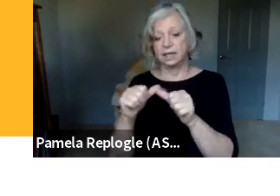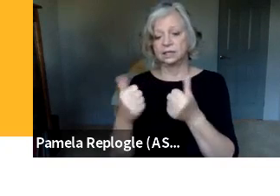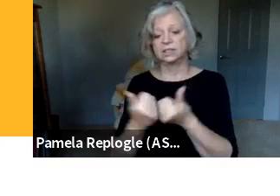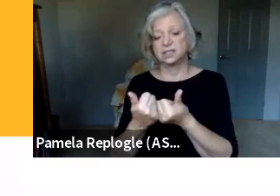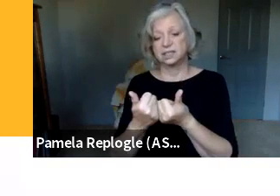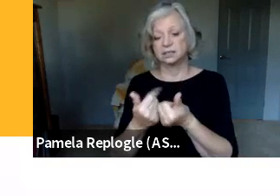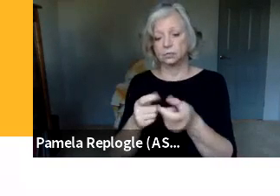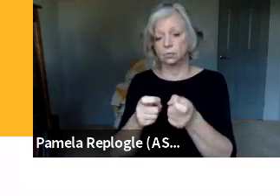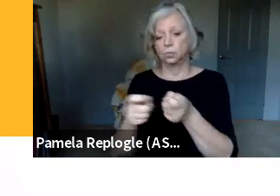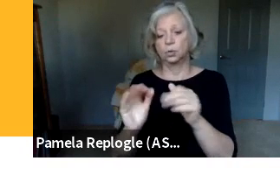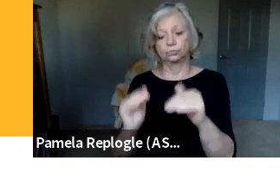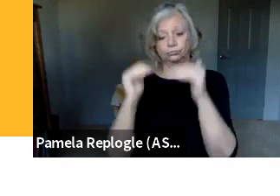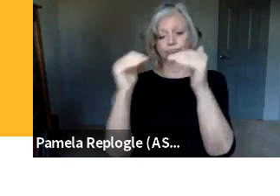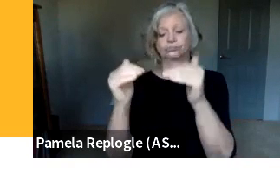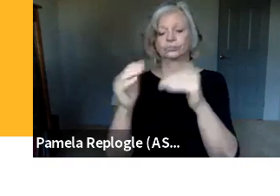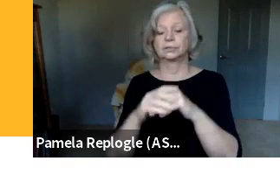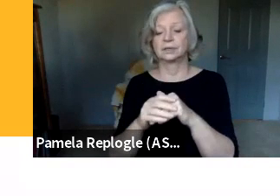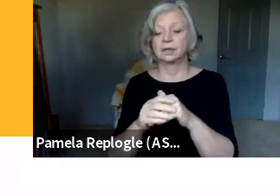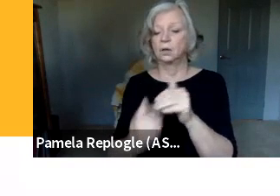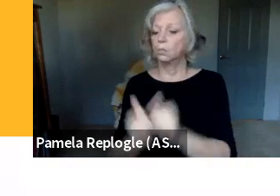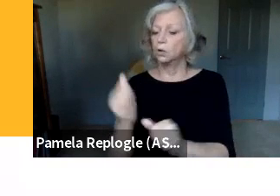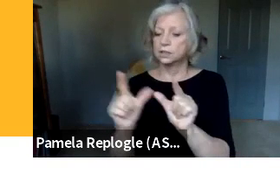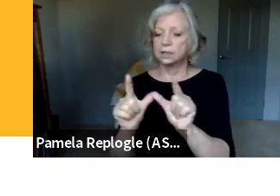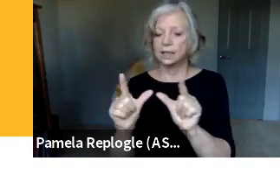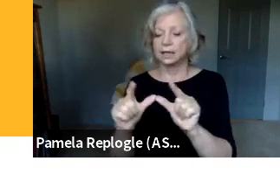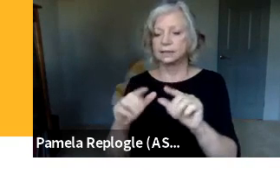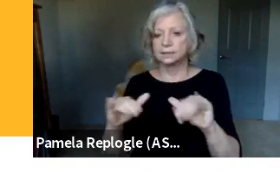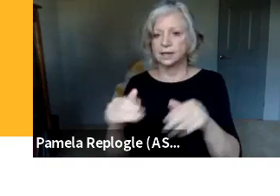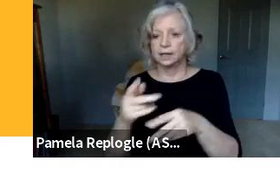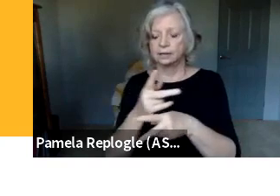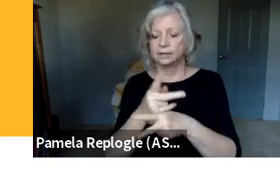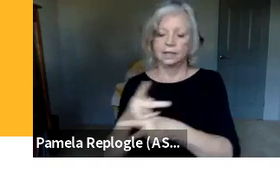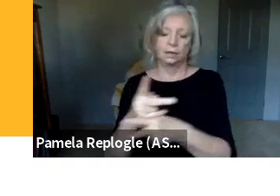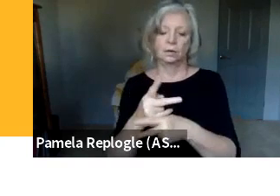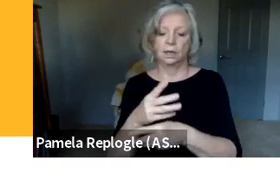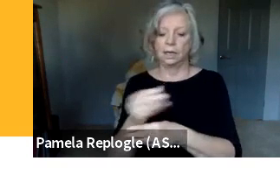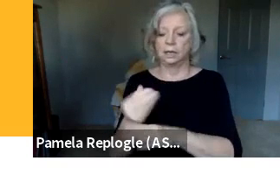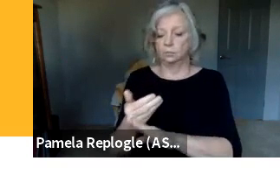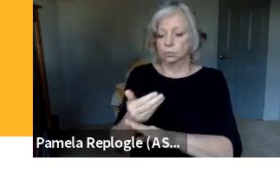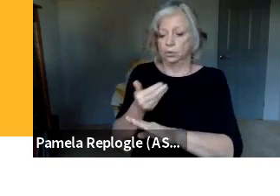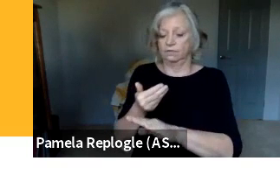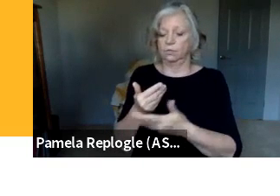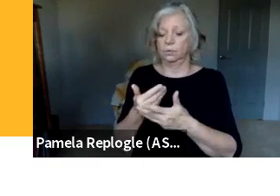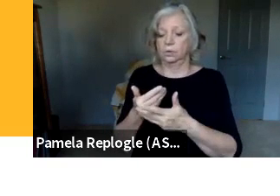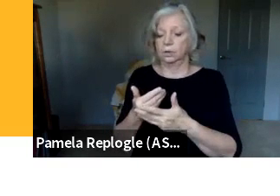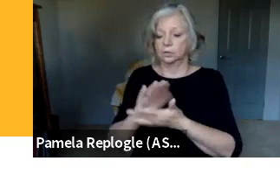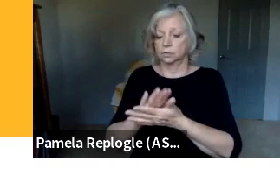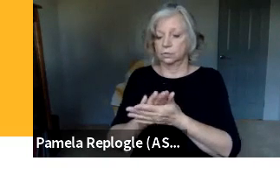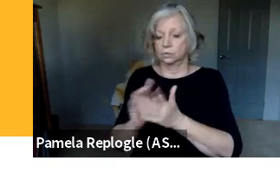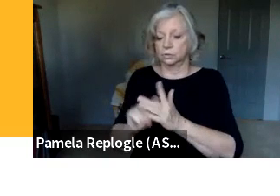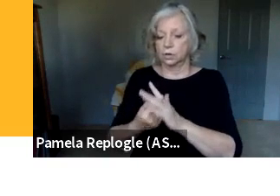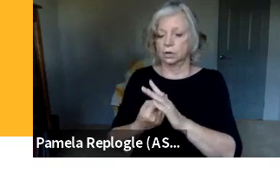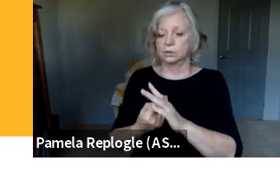are, but most licensed childcare and preschools that are not affiliated with schools